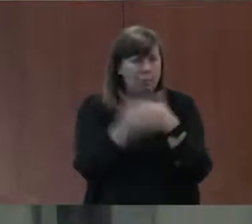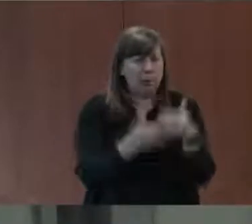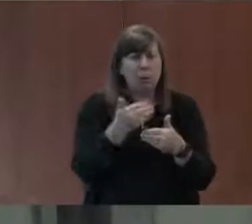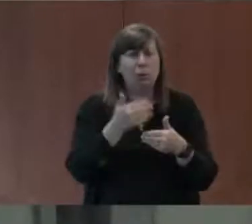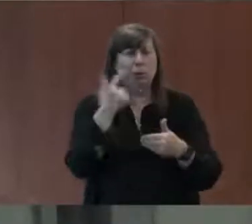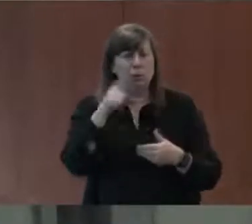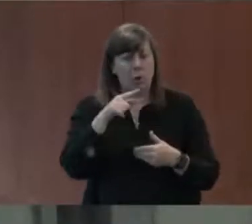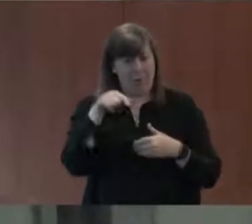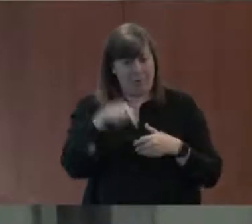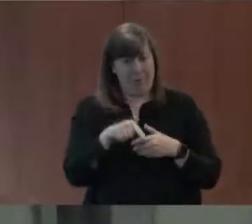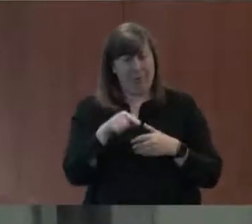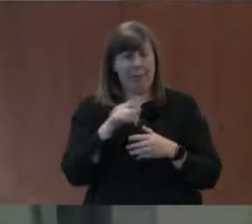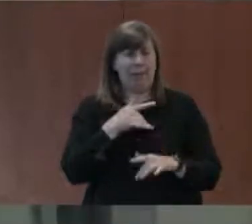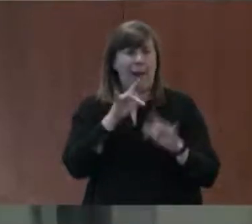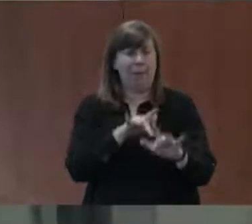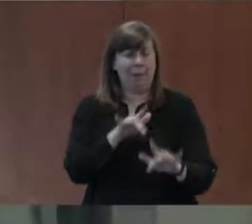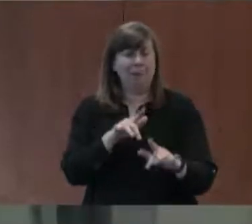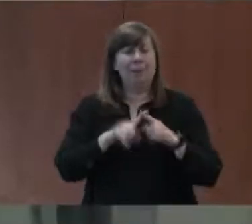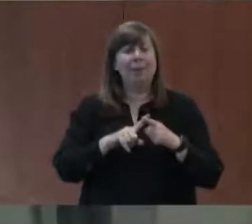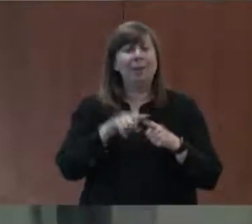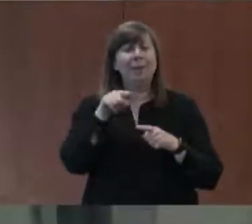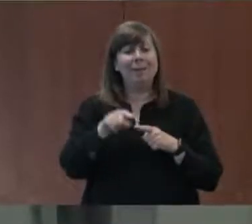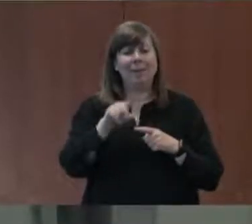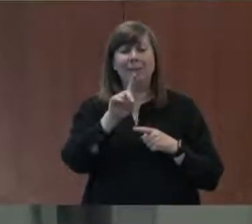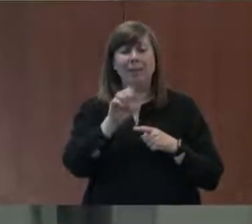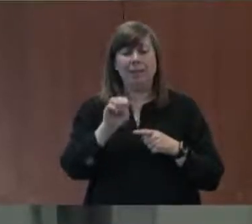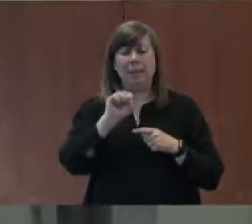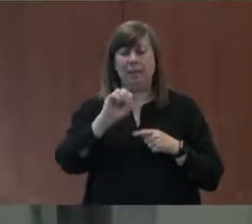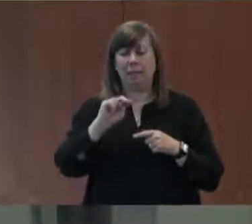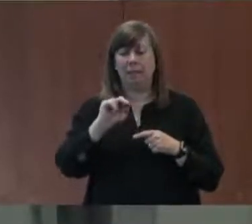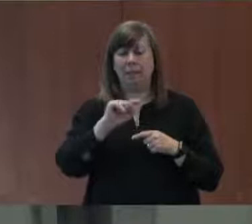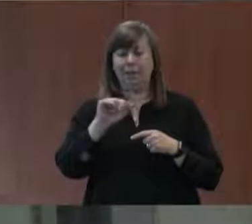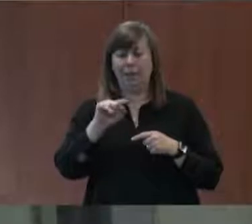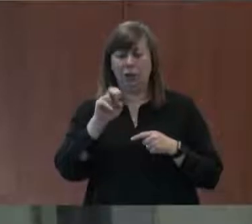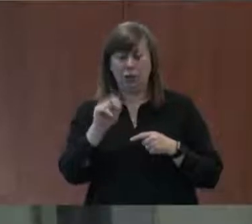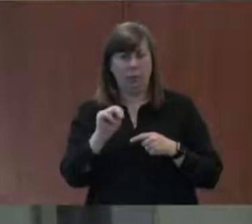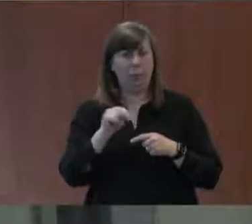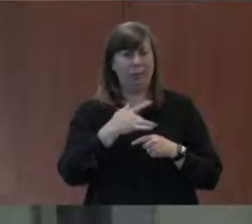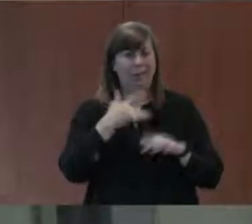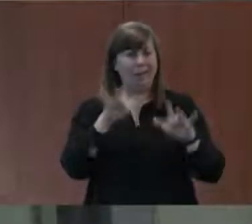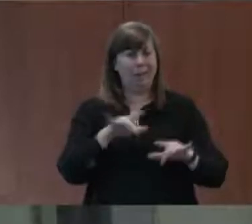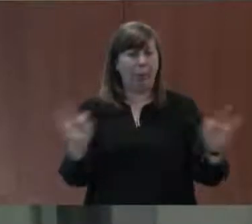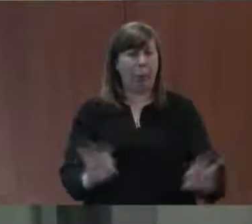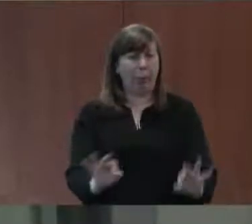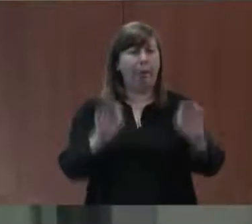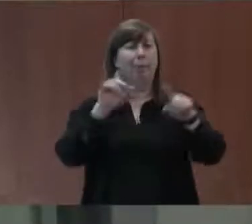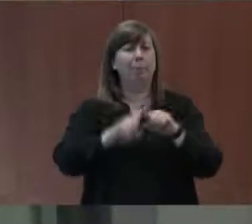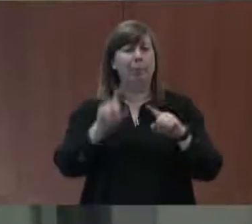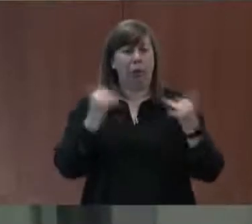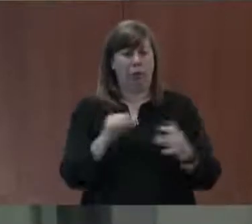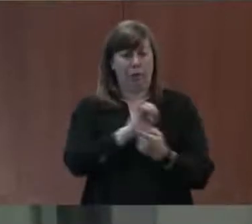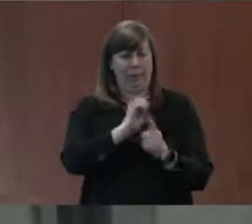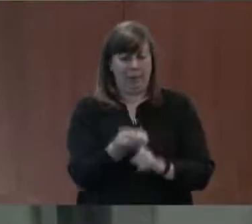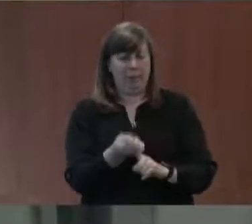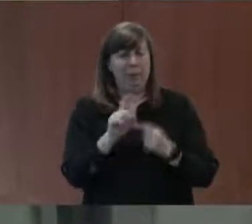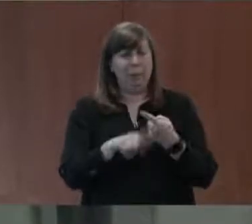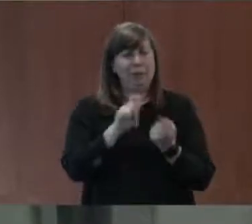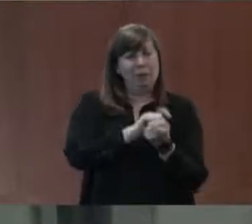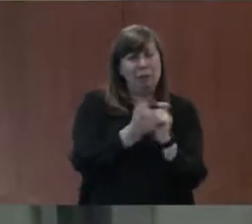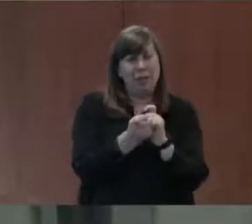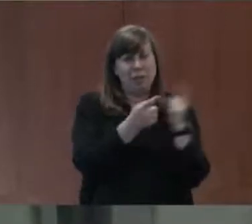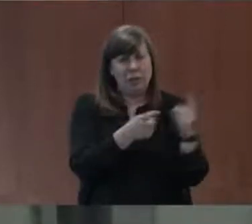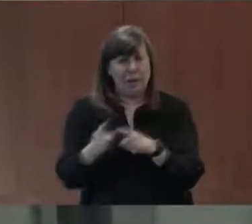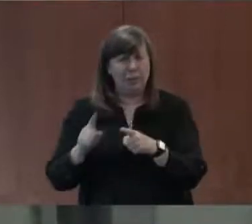of desensitization and apathy. Desensitization is when you spend so much time fulfilling the expectations of the current environment that when a change is made